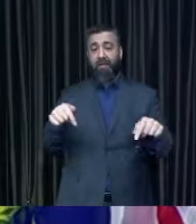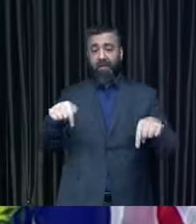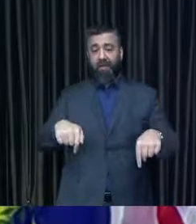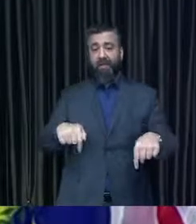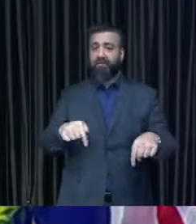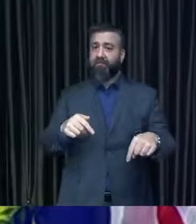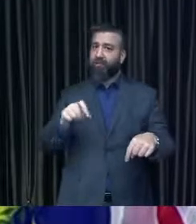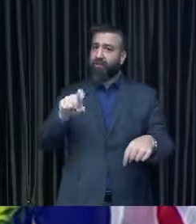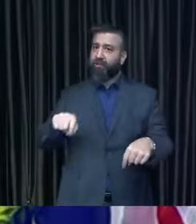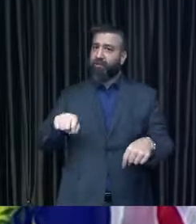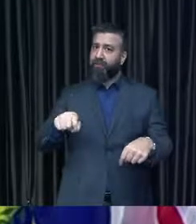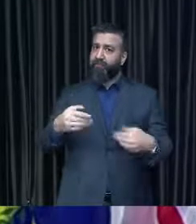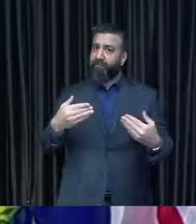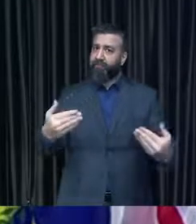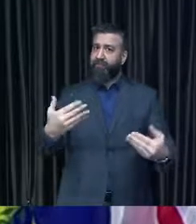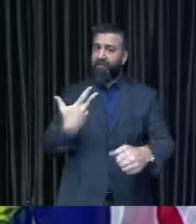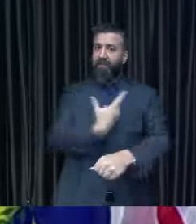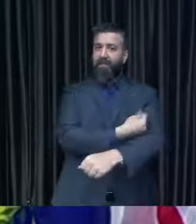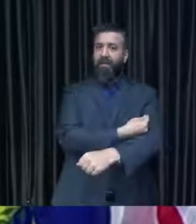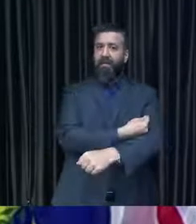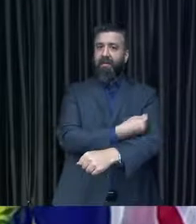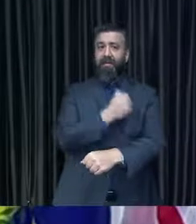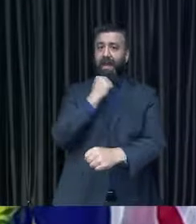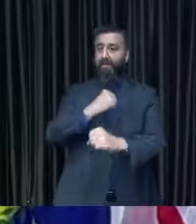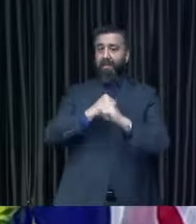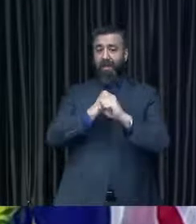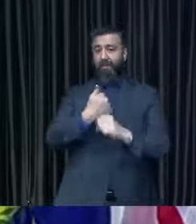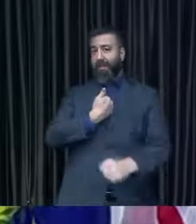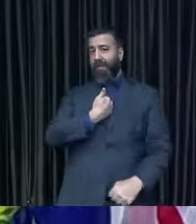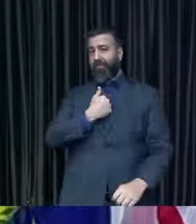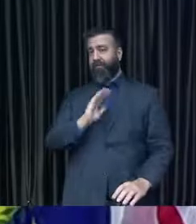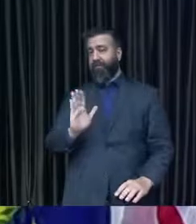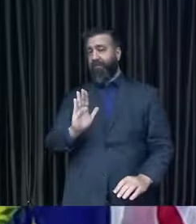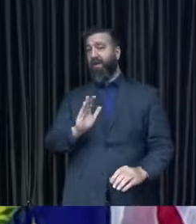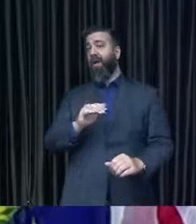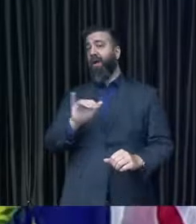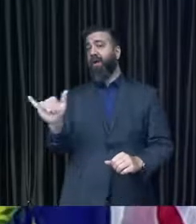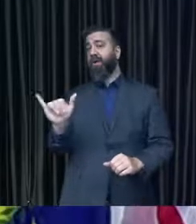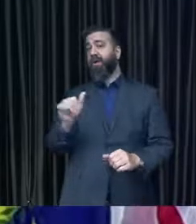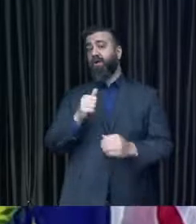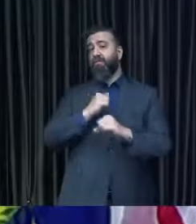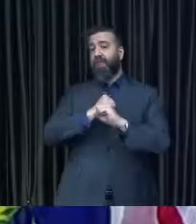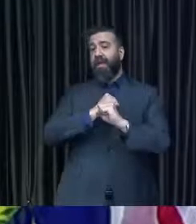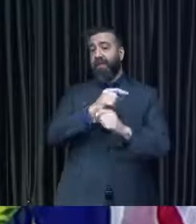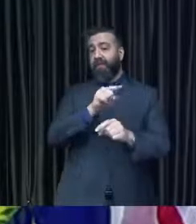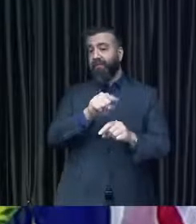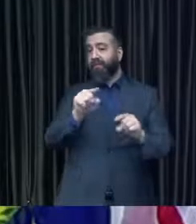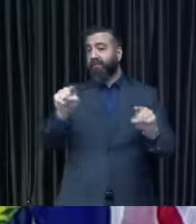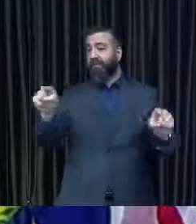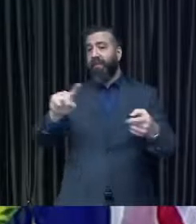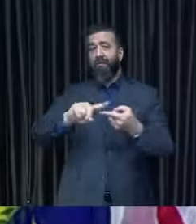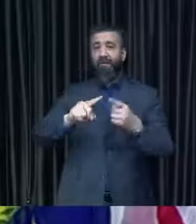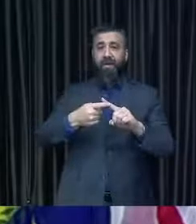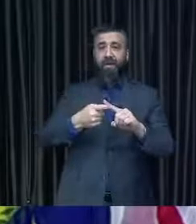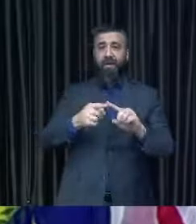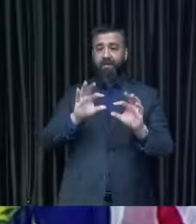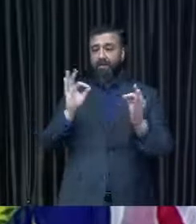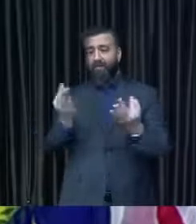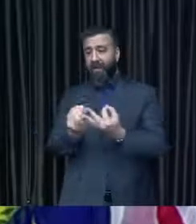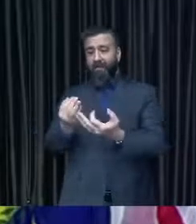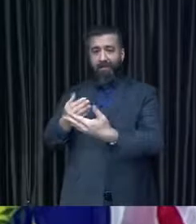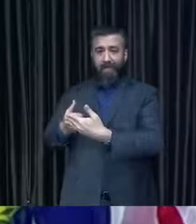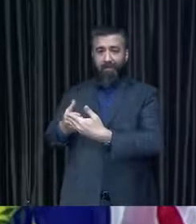become vaccinated, not just to protect themselves, but also to protect their loved ones, their friends, and their